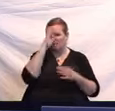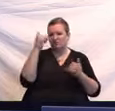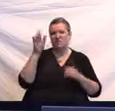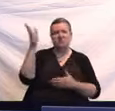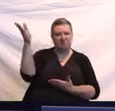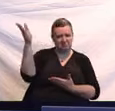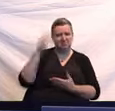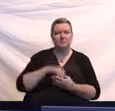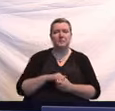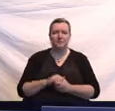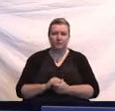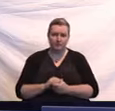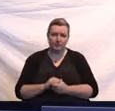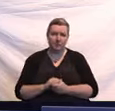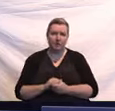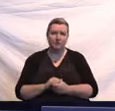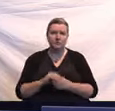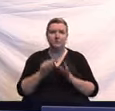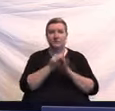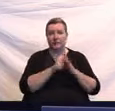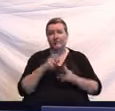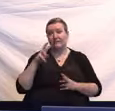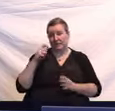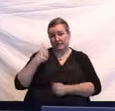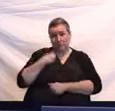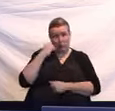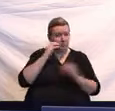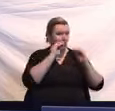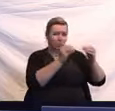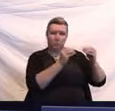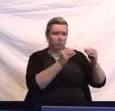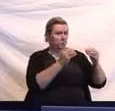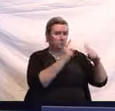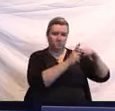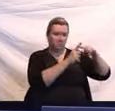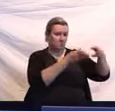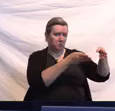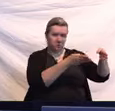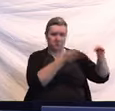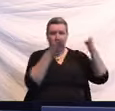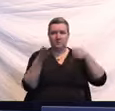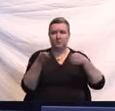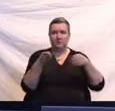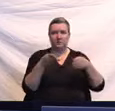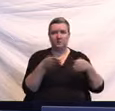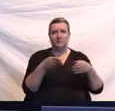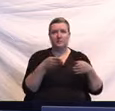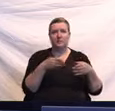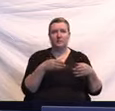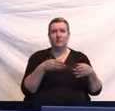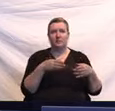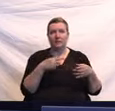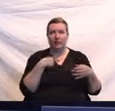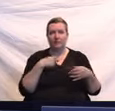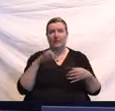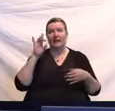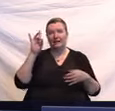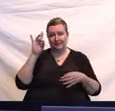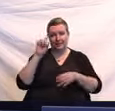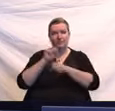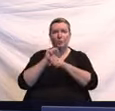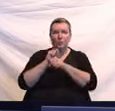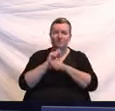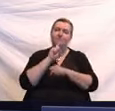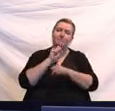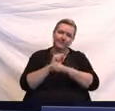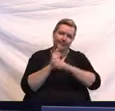At the state veterans' homes, there's been no new cases among residents of the homes. However, There are 8 employees who have tested